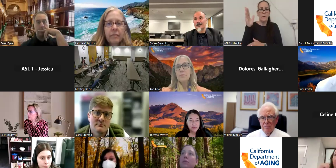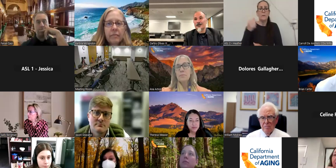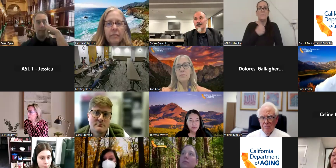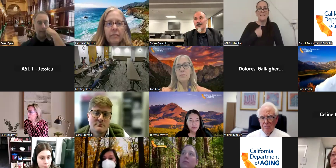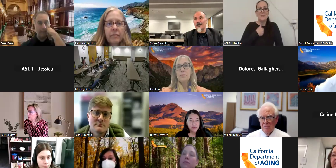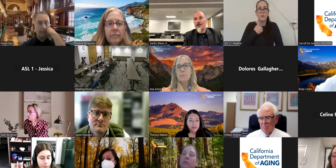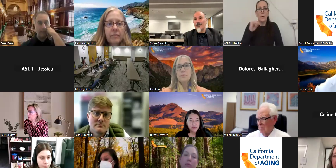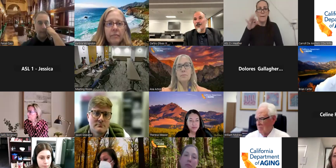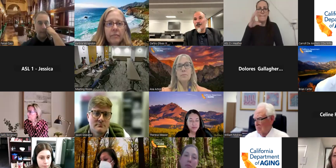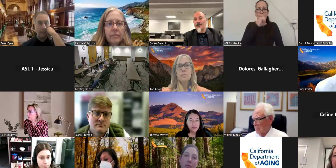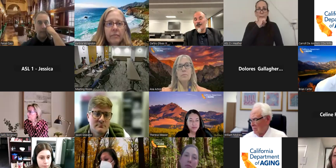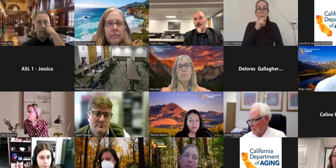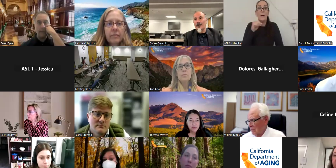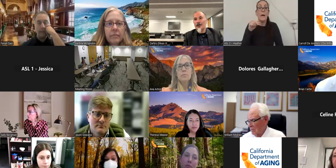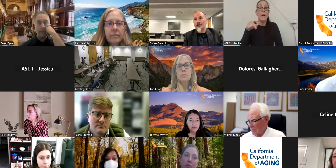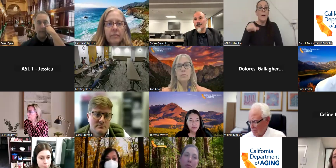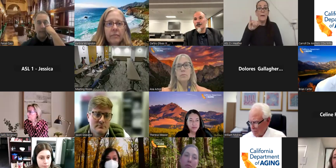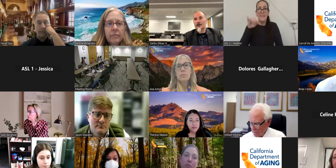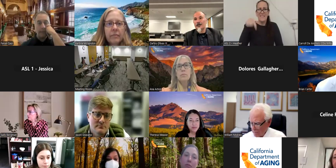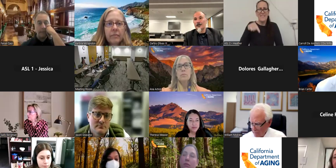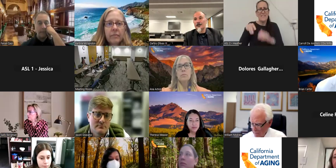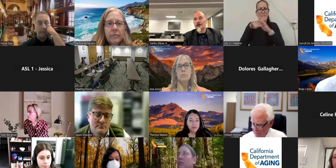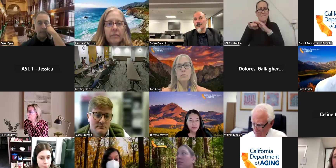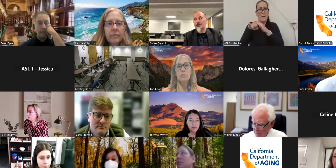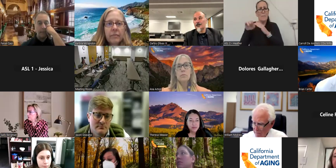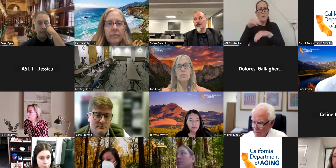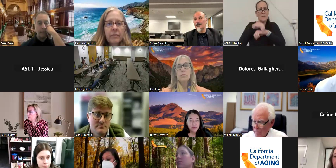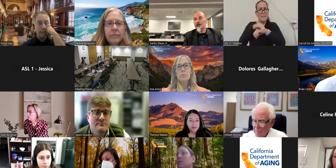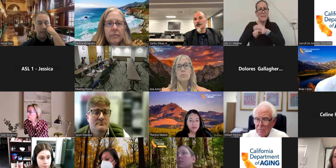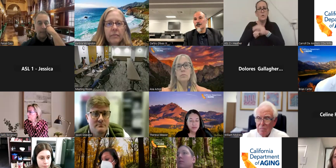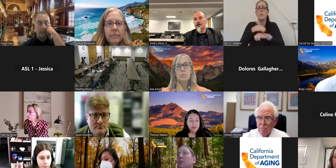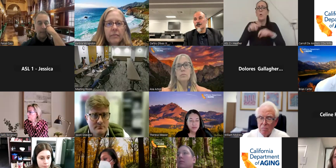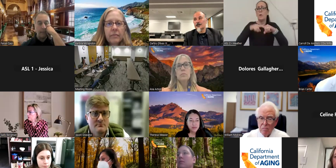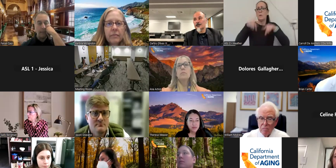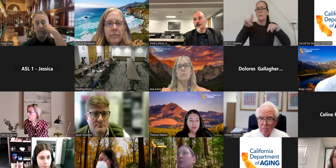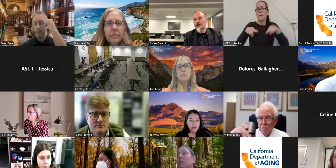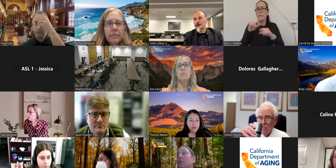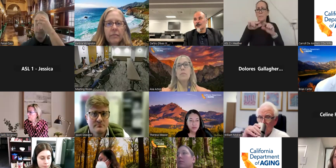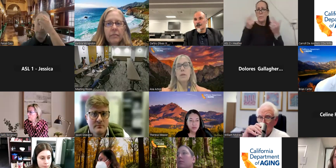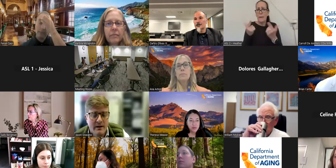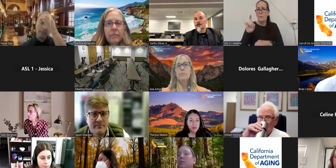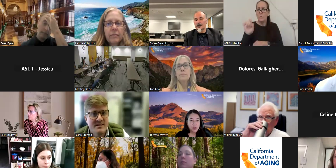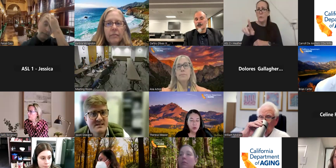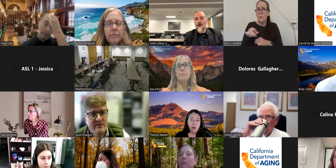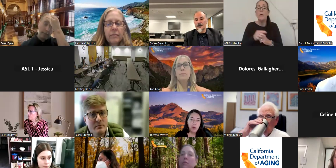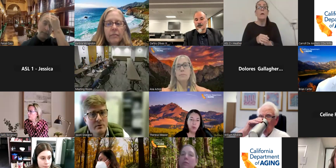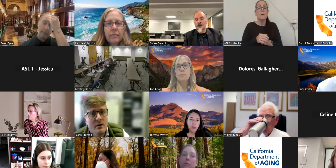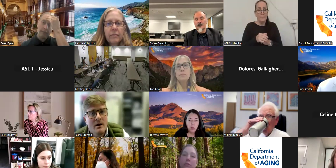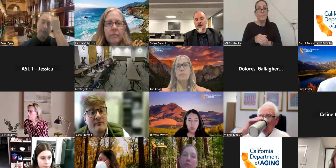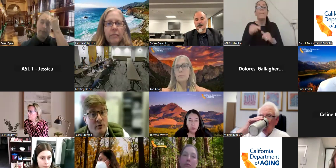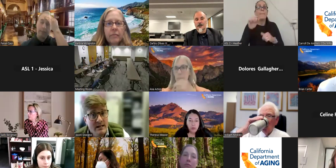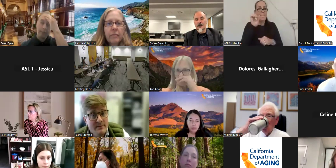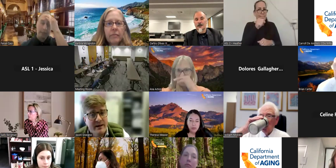this. Is this only available in English, or are there multiple languages that this program is available in? Yeah, this is